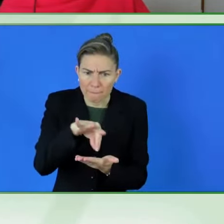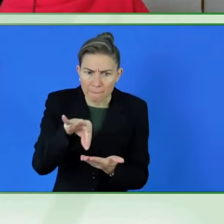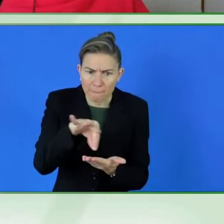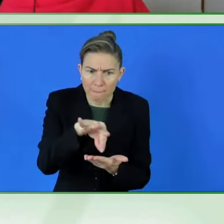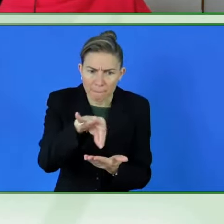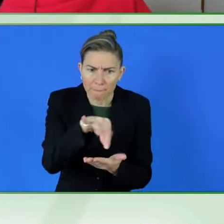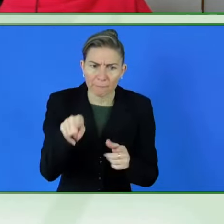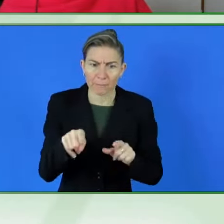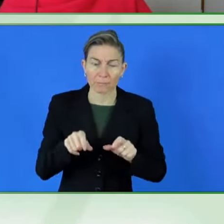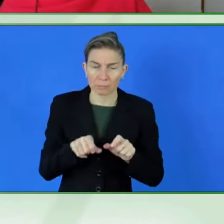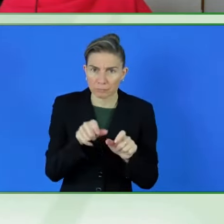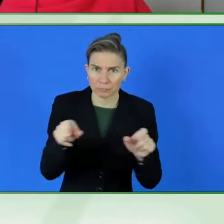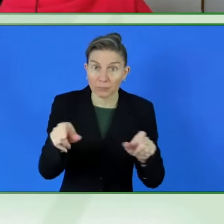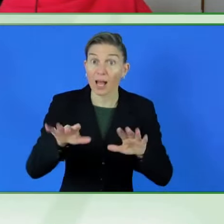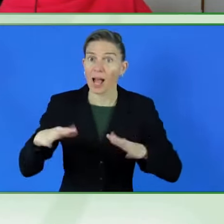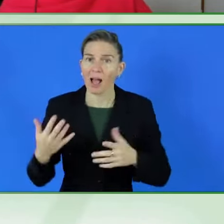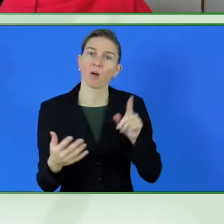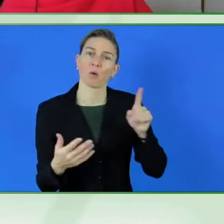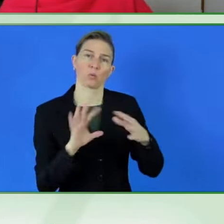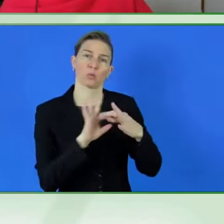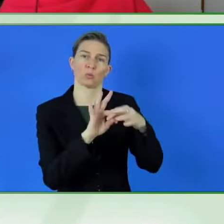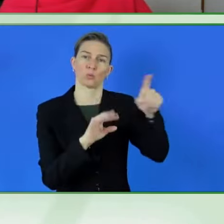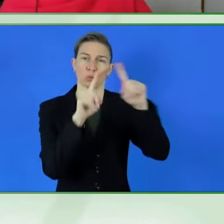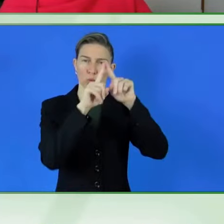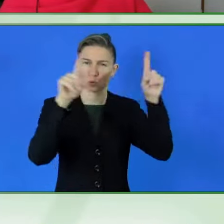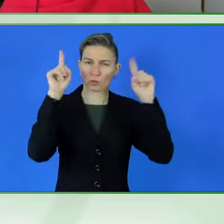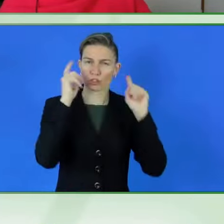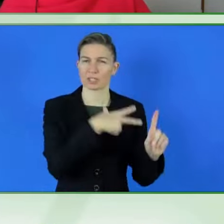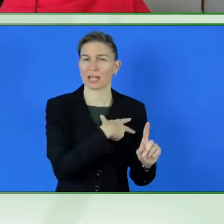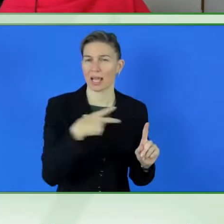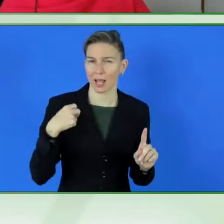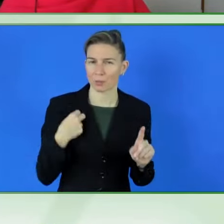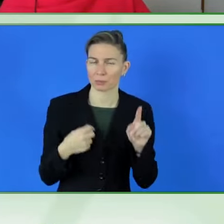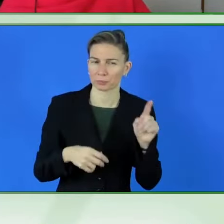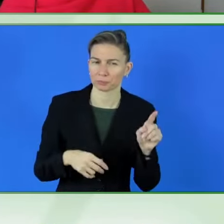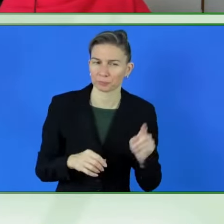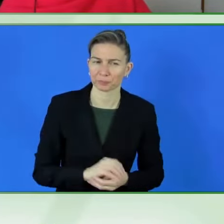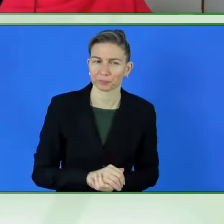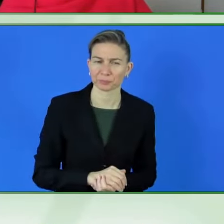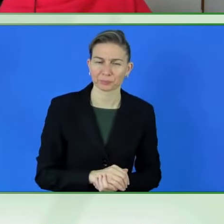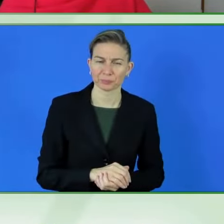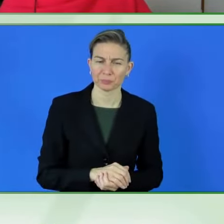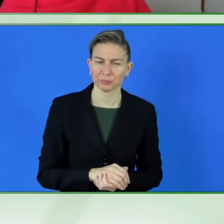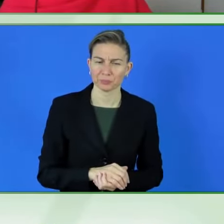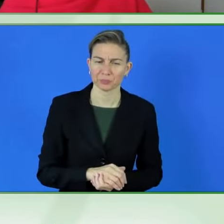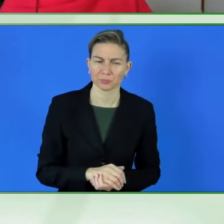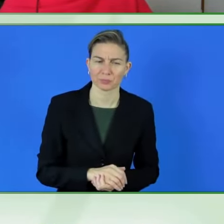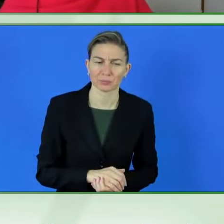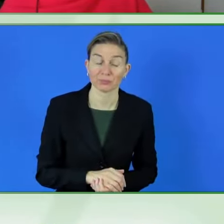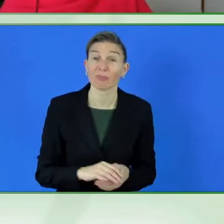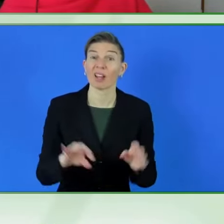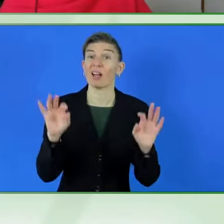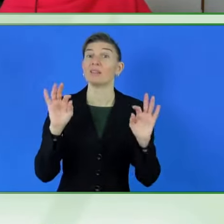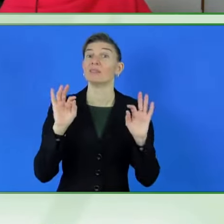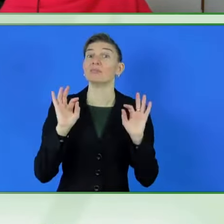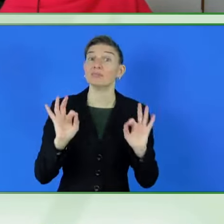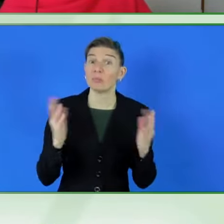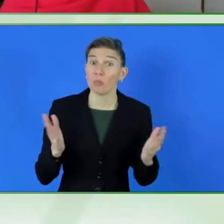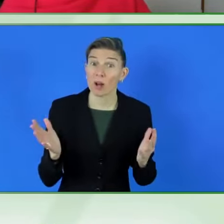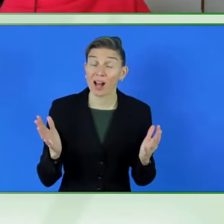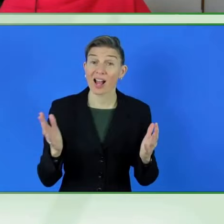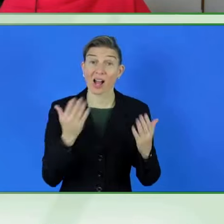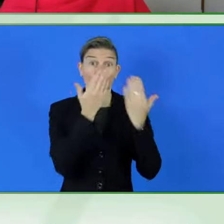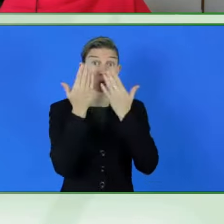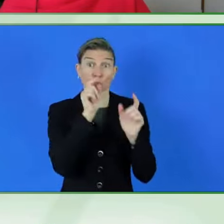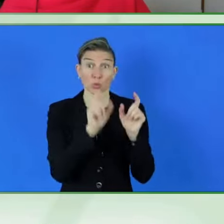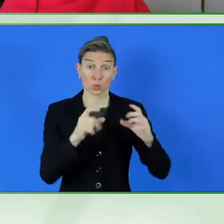Zagreb. This will allow every generation of students to participate in the development of